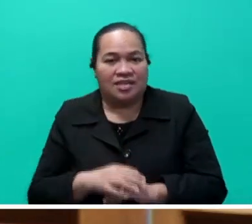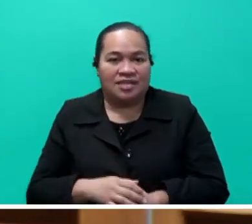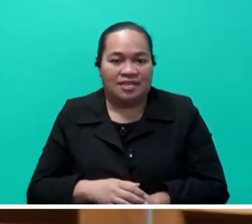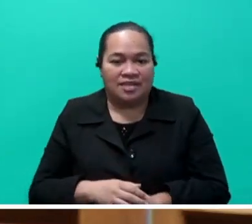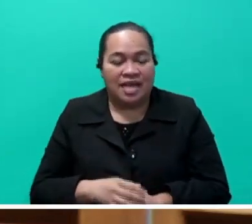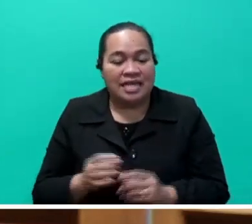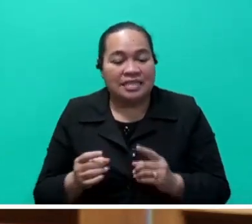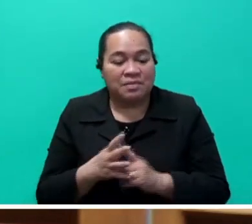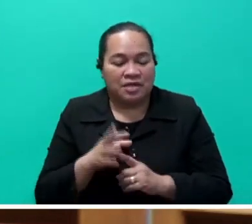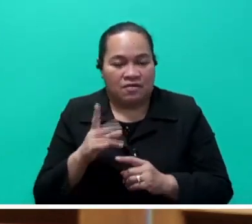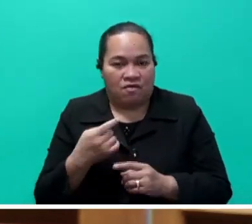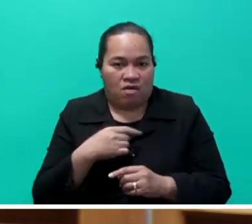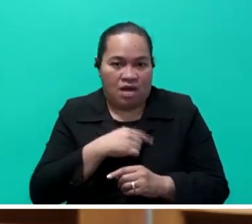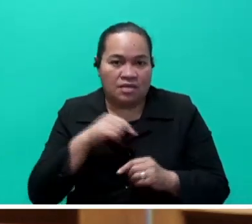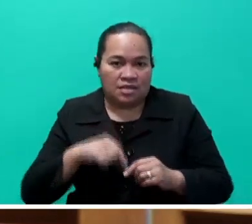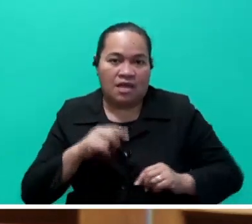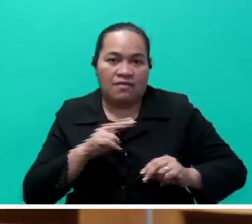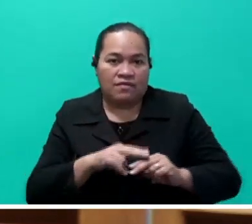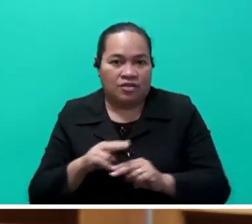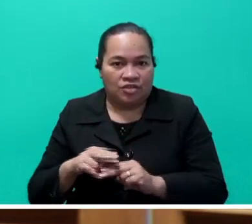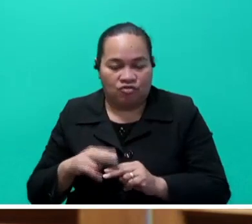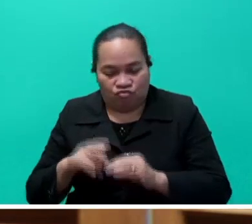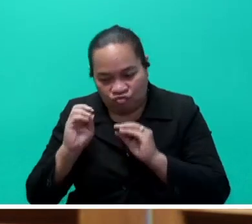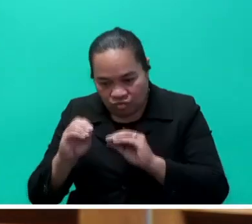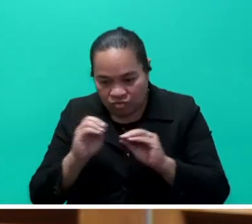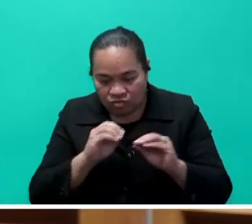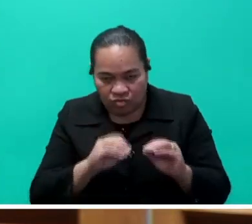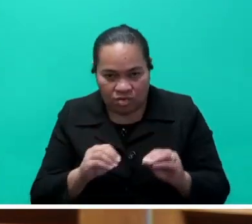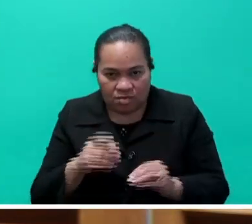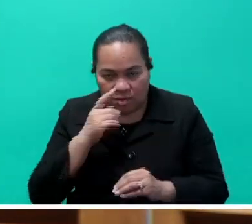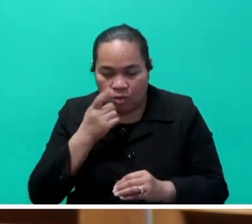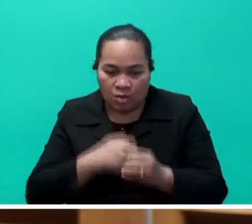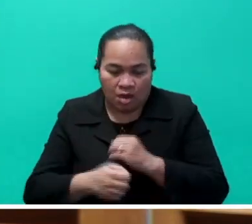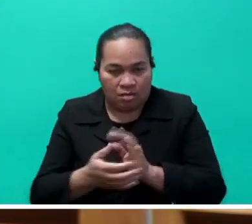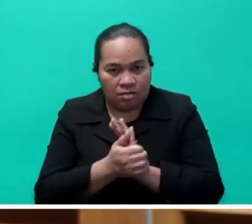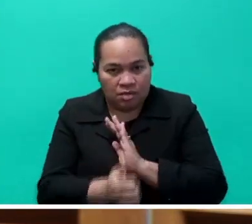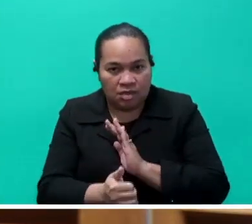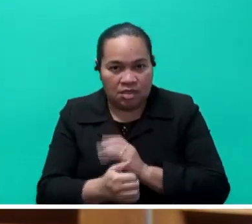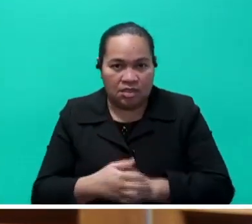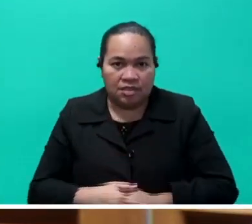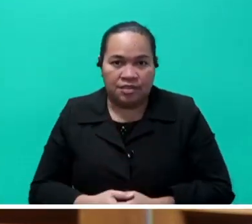job market. And also, Mr. Speaker, sir, the